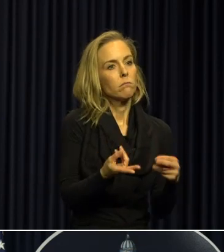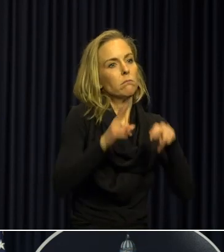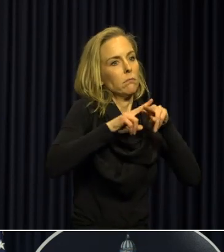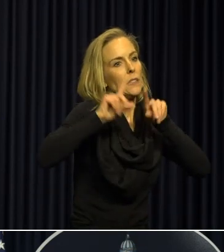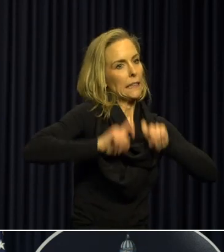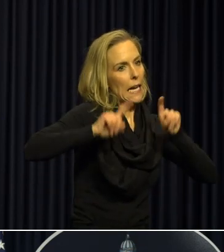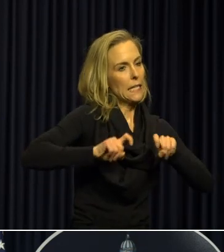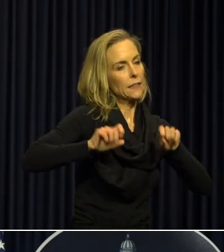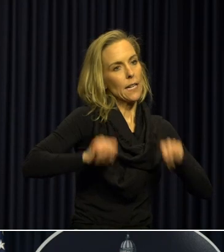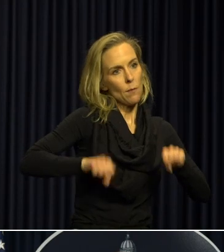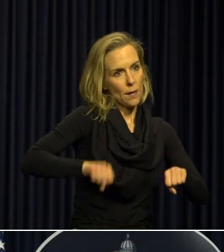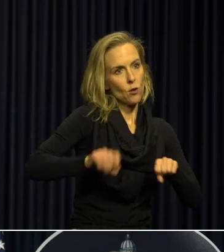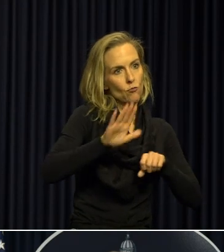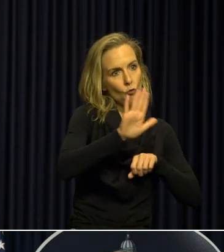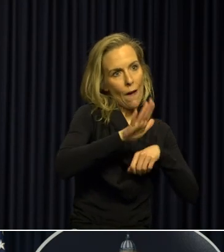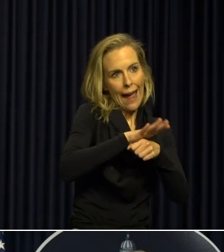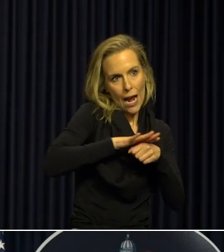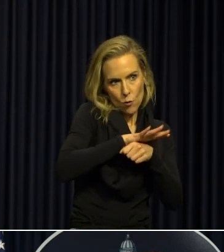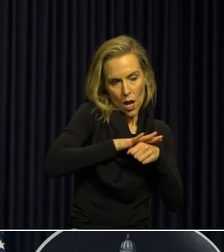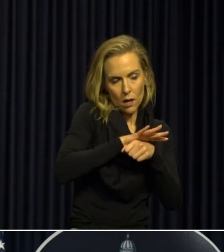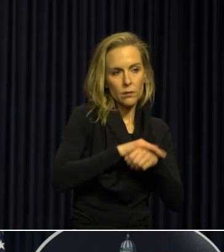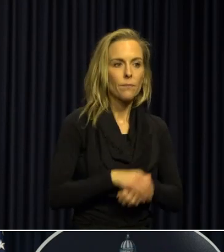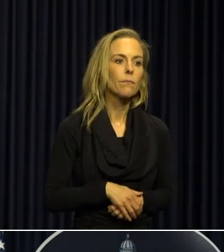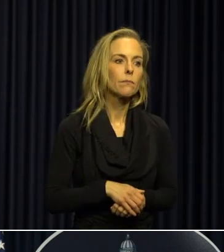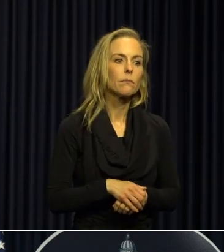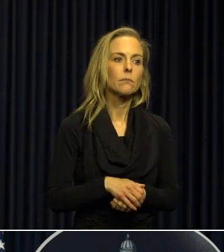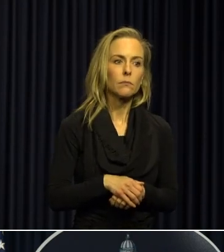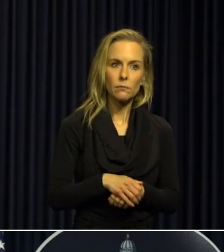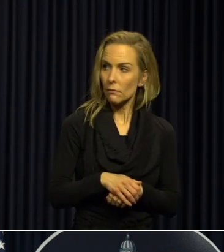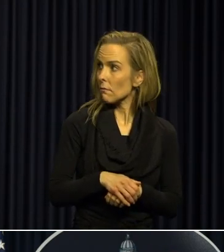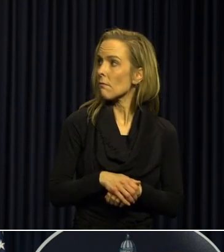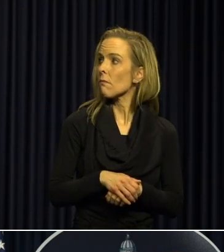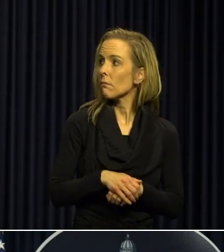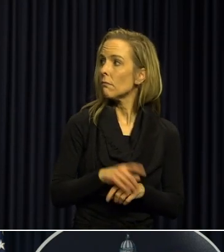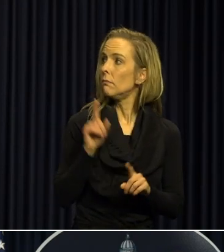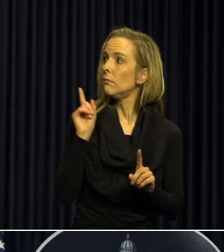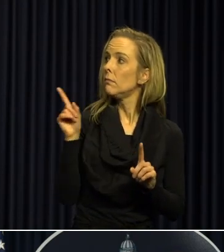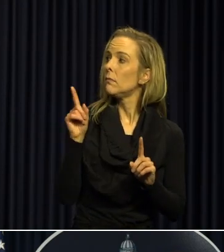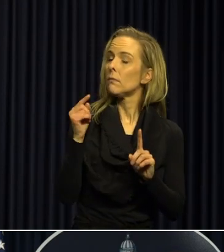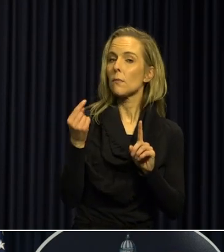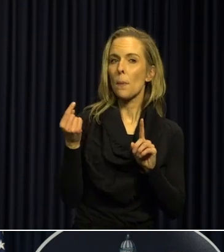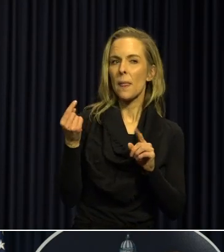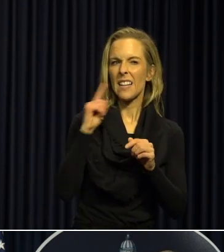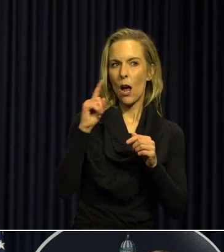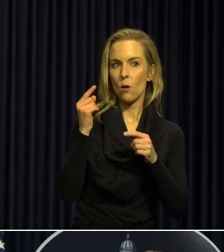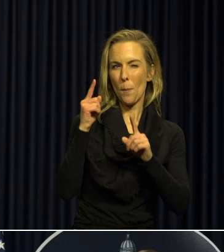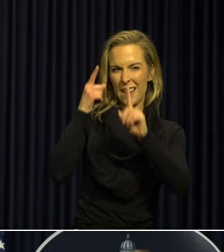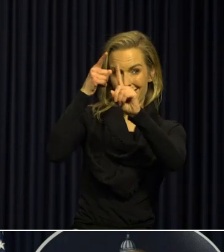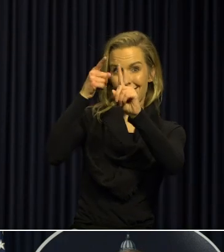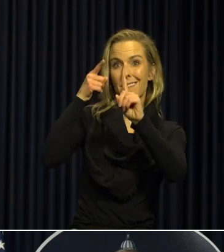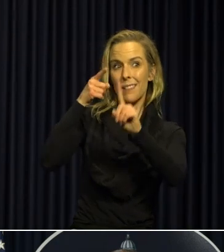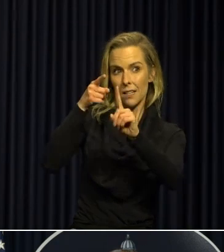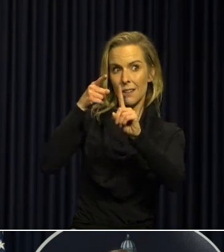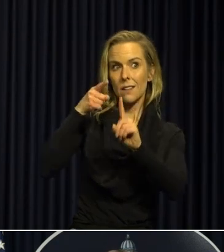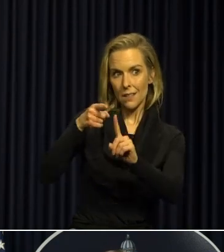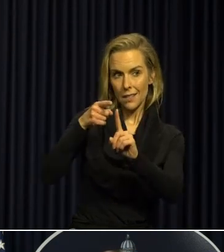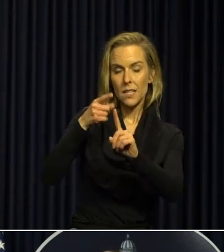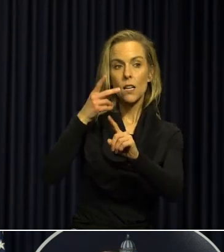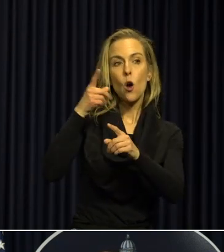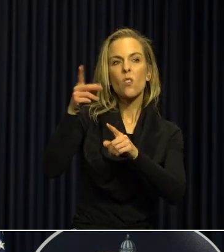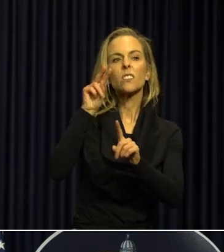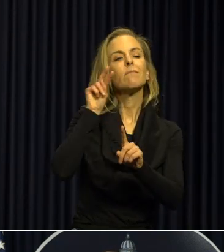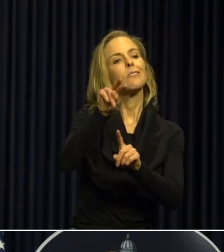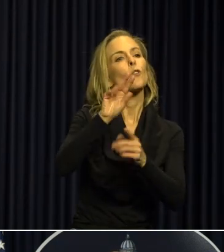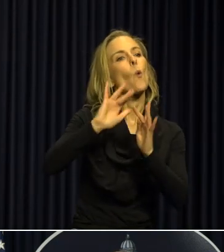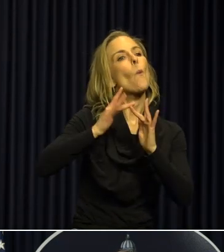area. Let's go back to the benchmarks, and on our website, you can see how to sign up for